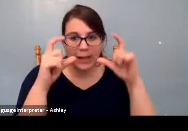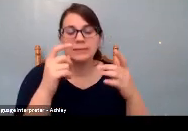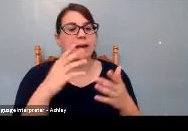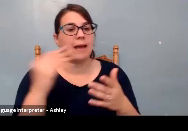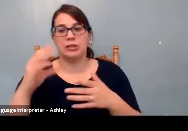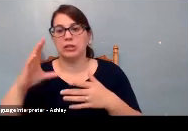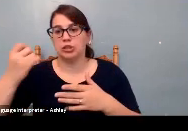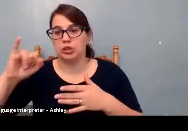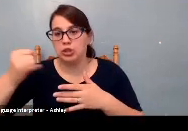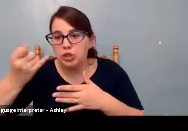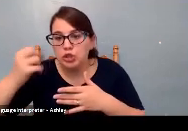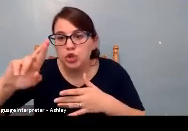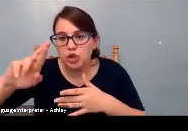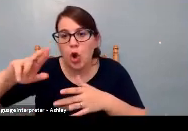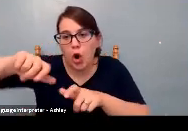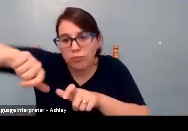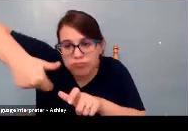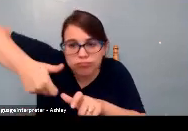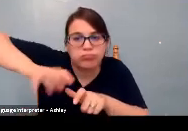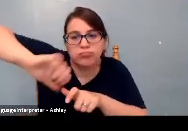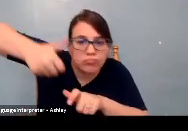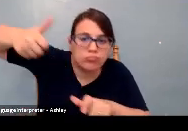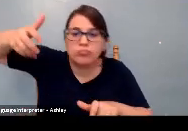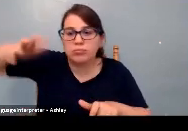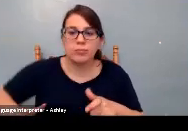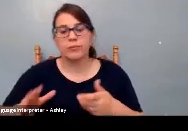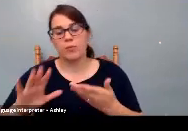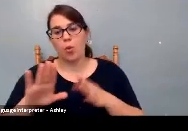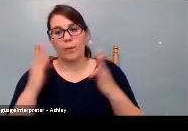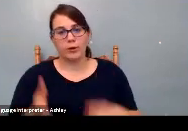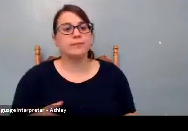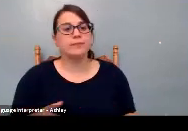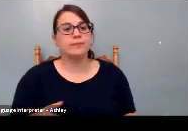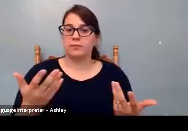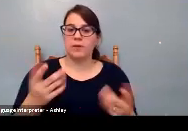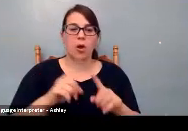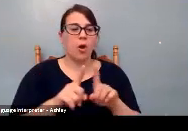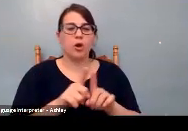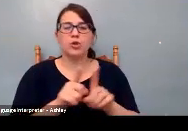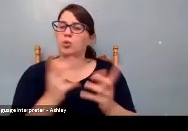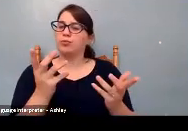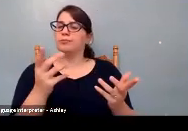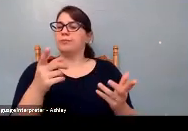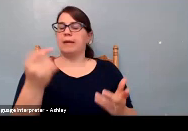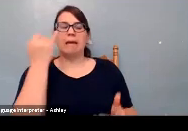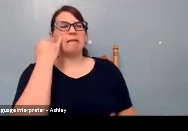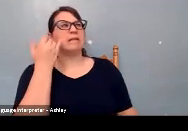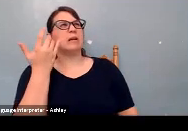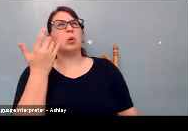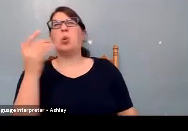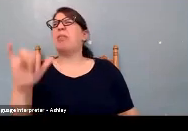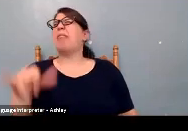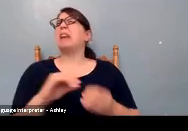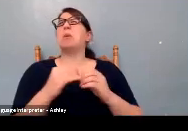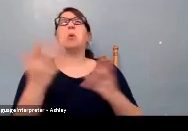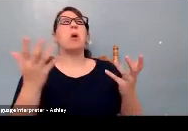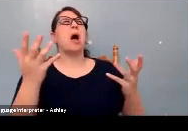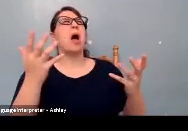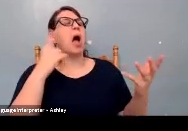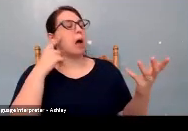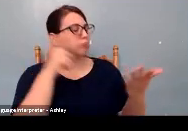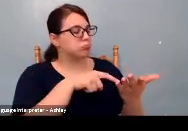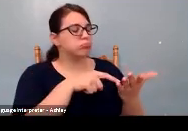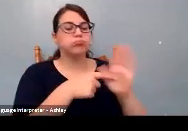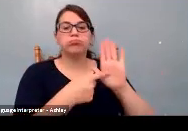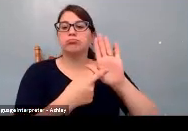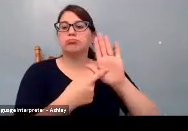go digging, when you're wanting information. So first, WVABLE.com, and then